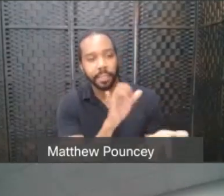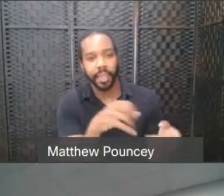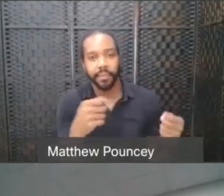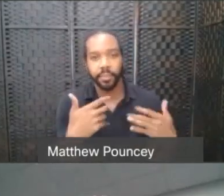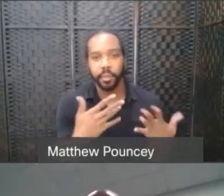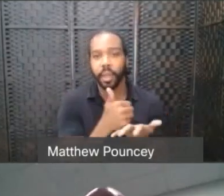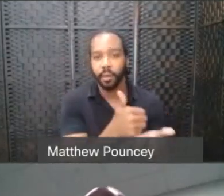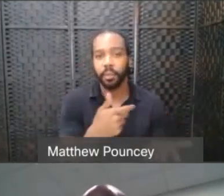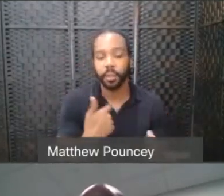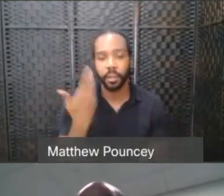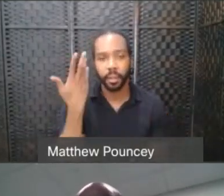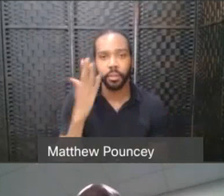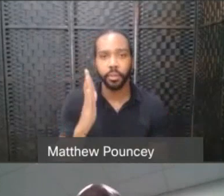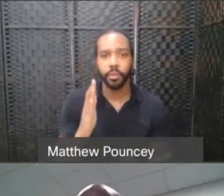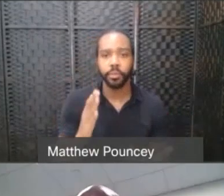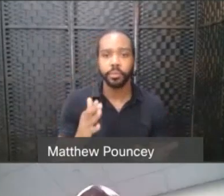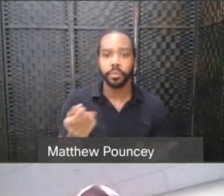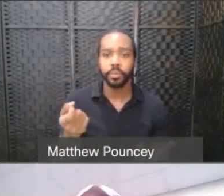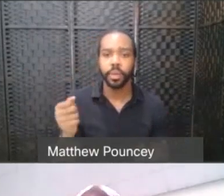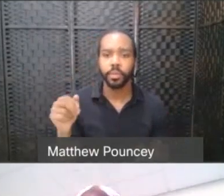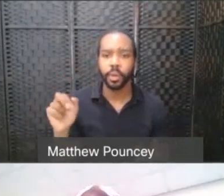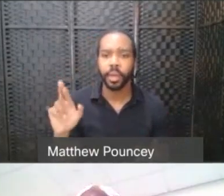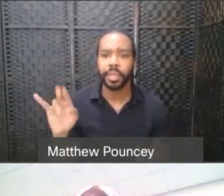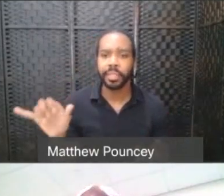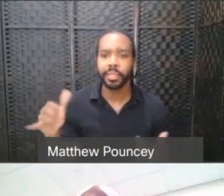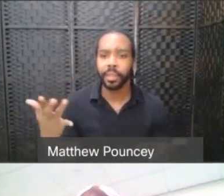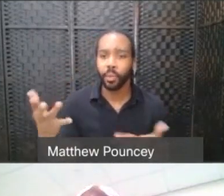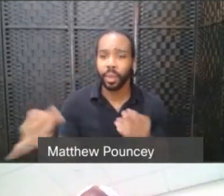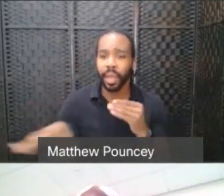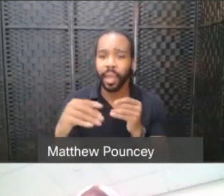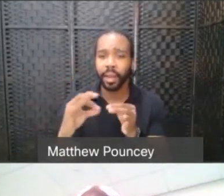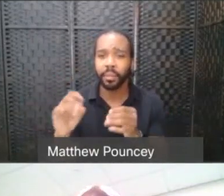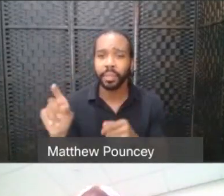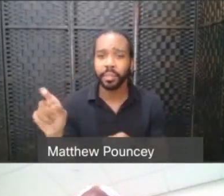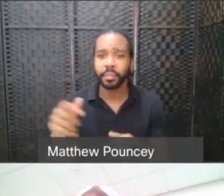I don't know if Berhani has anything he would like to add if he's unmuted.